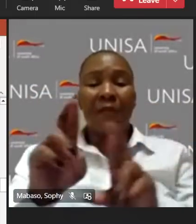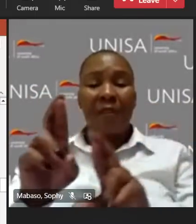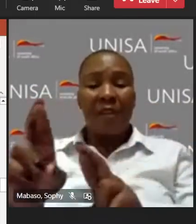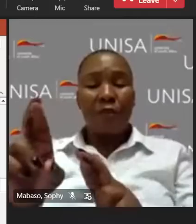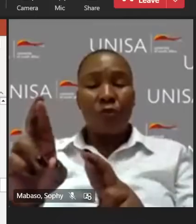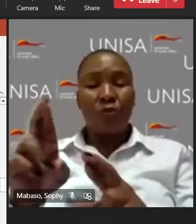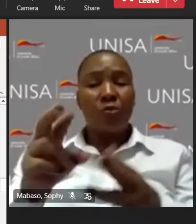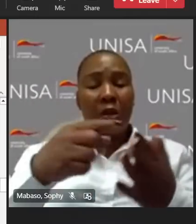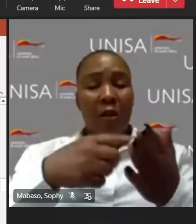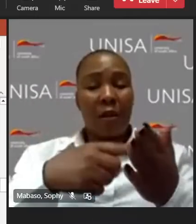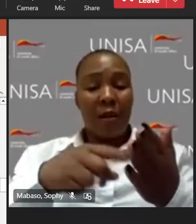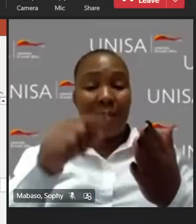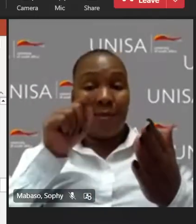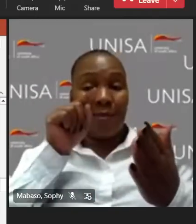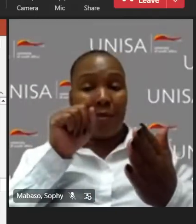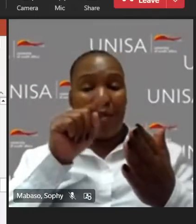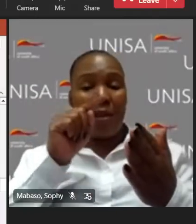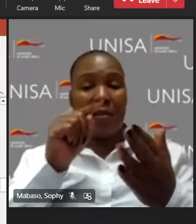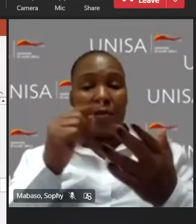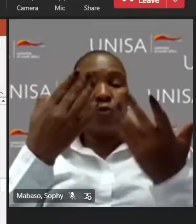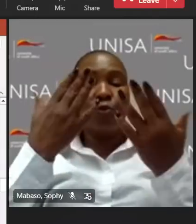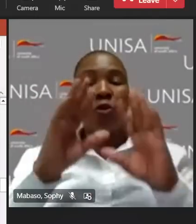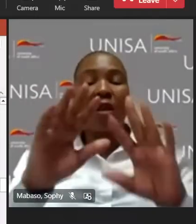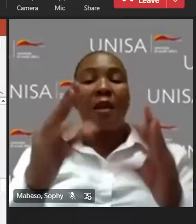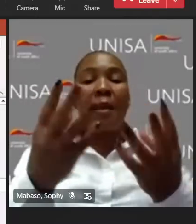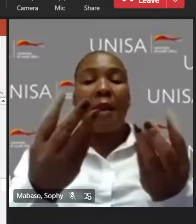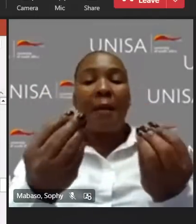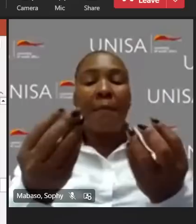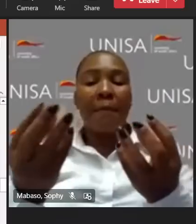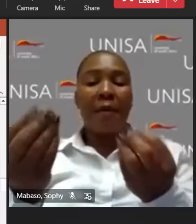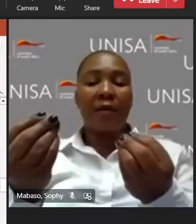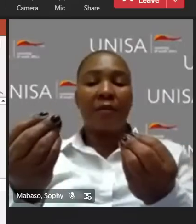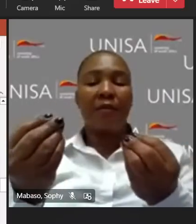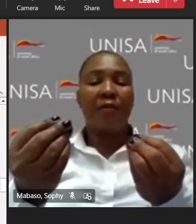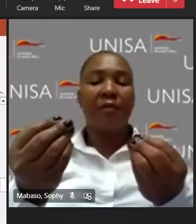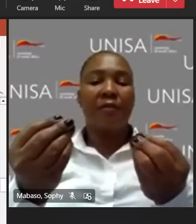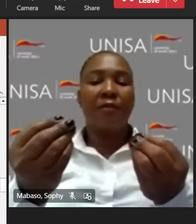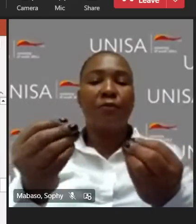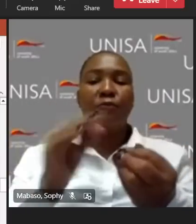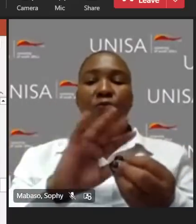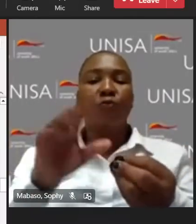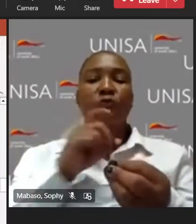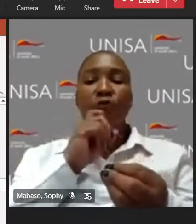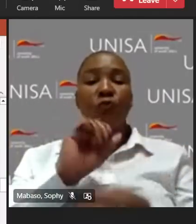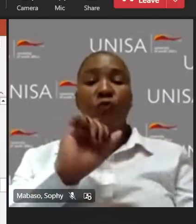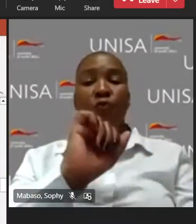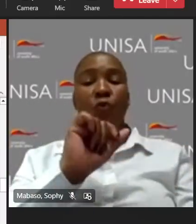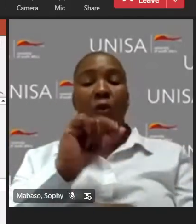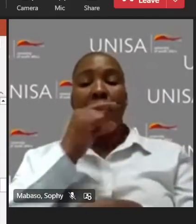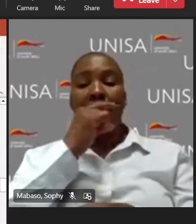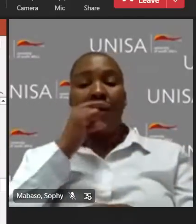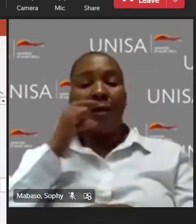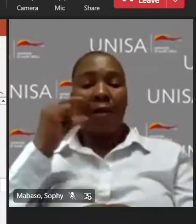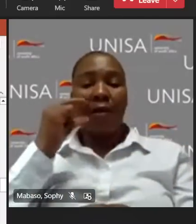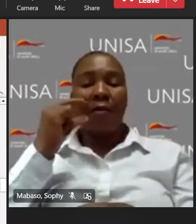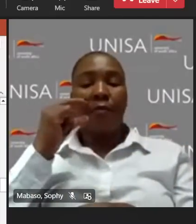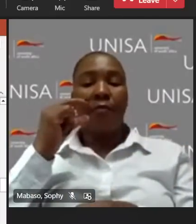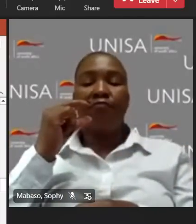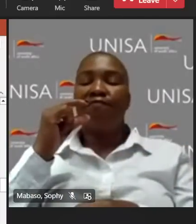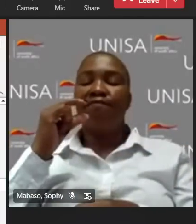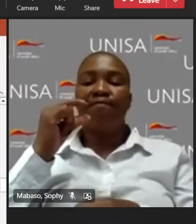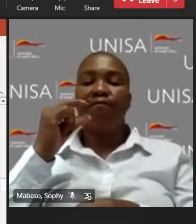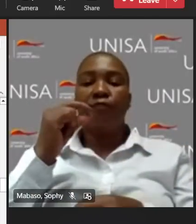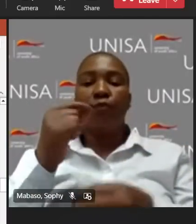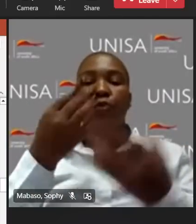sure your student number is there. Do not use your name and surname or type Unisa. Then